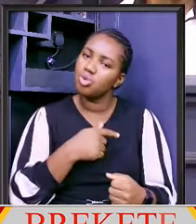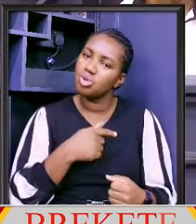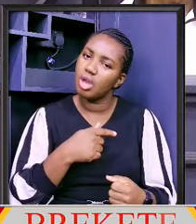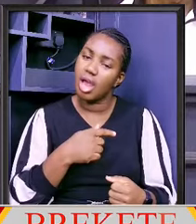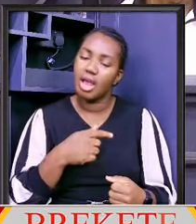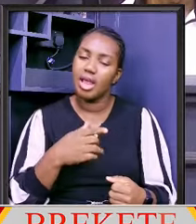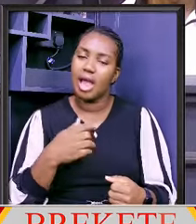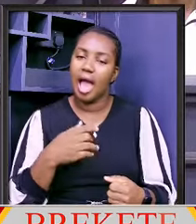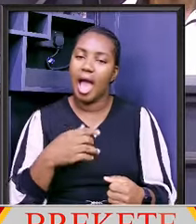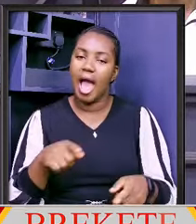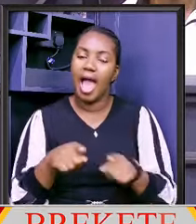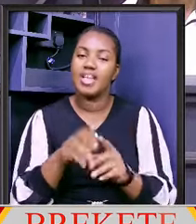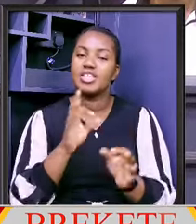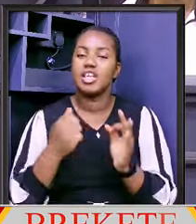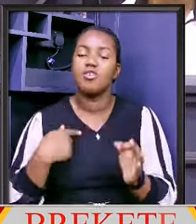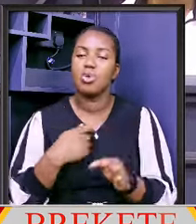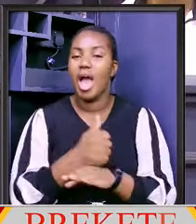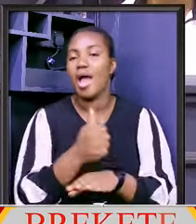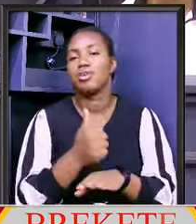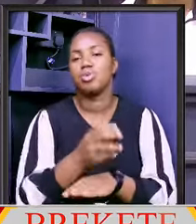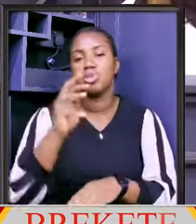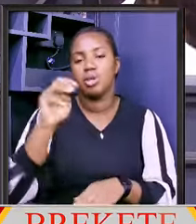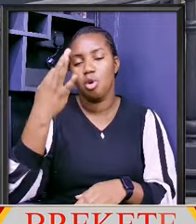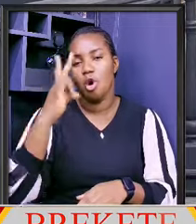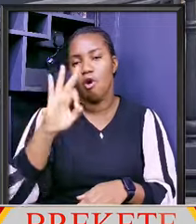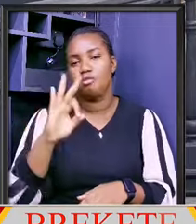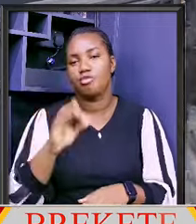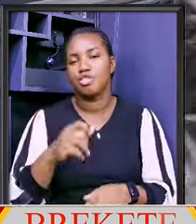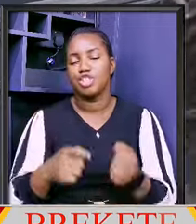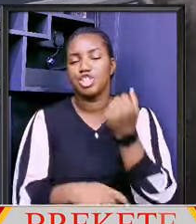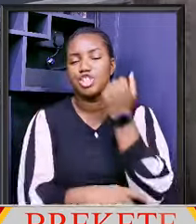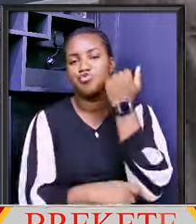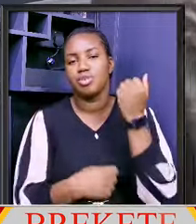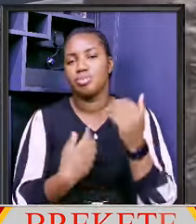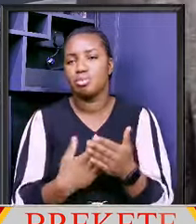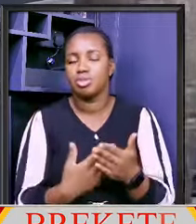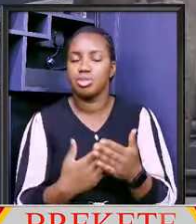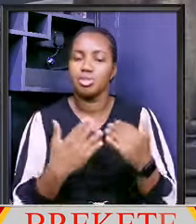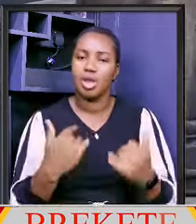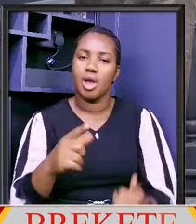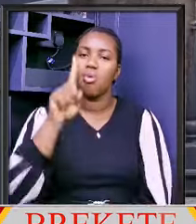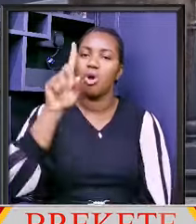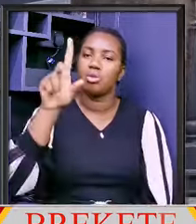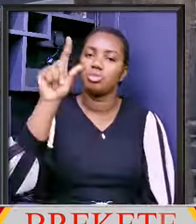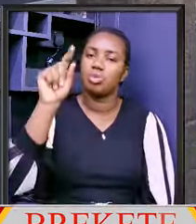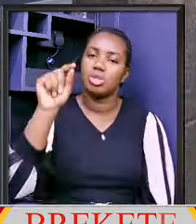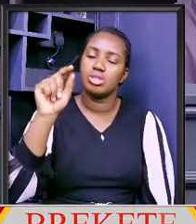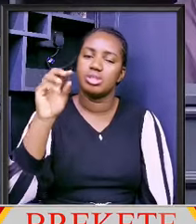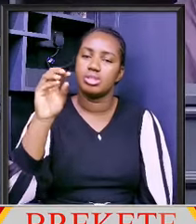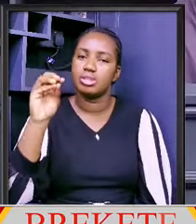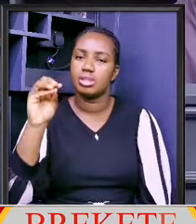you now. Yes, now. So, 120 times 9,000.